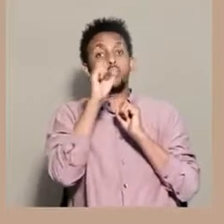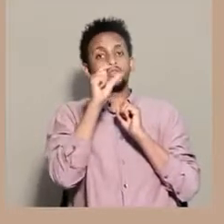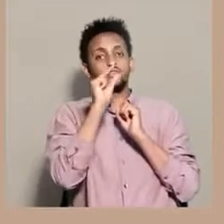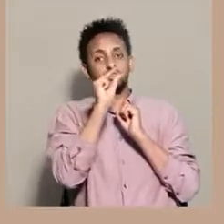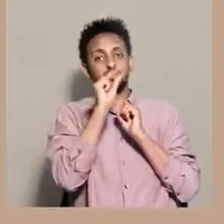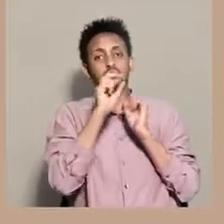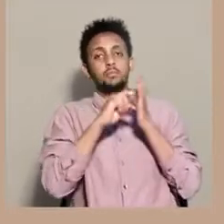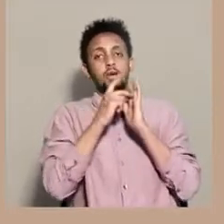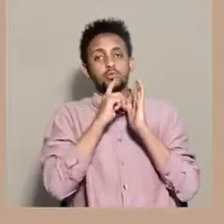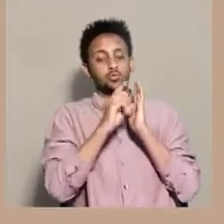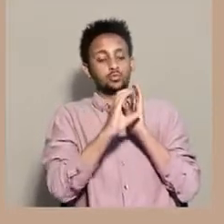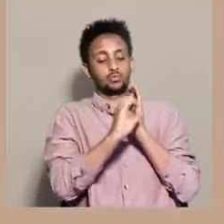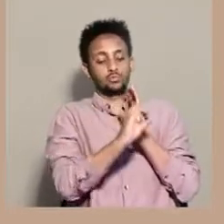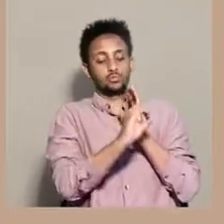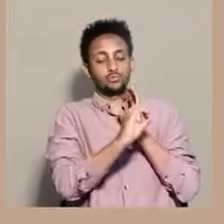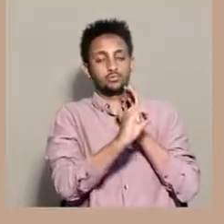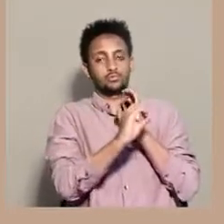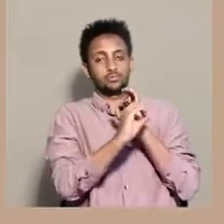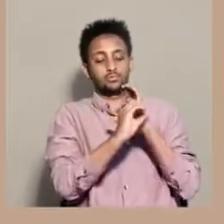6.35